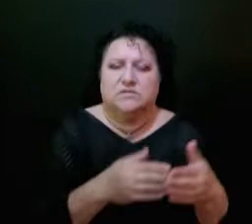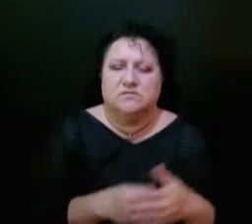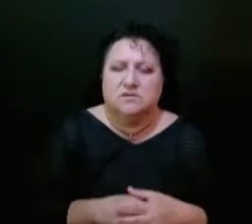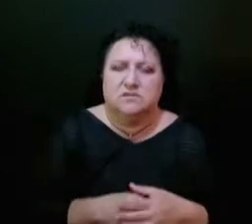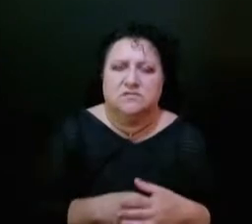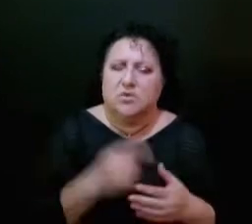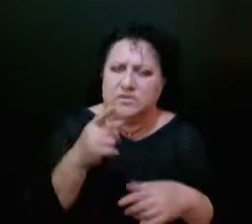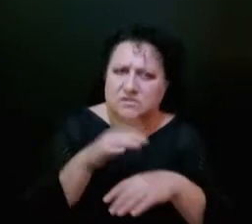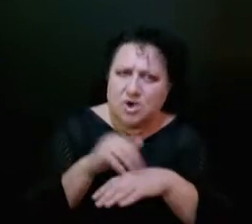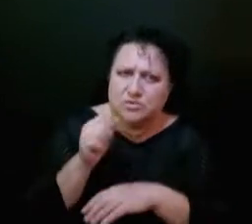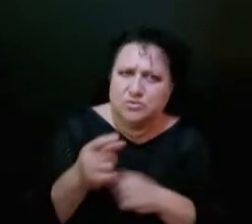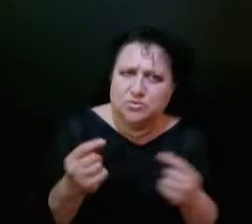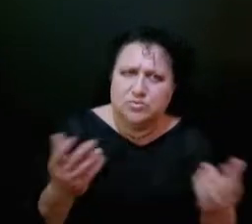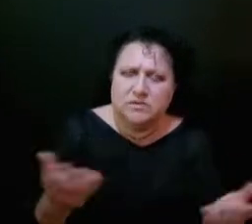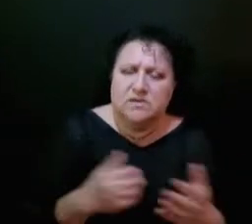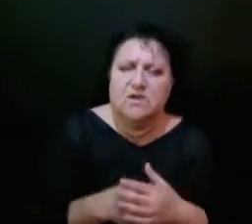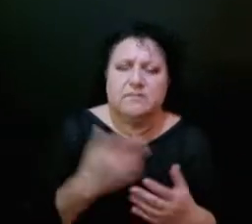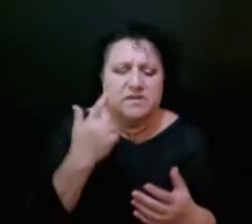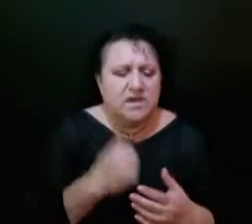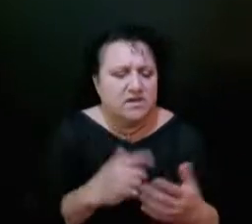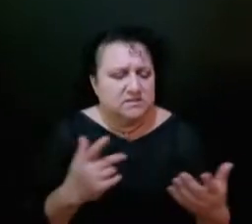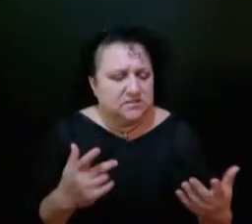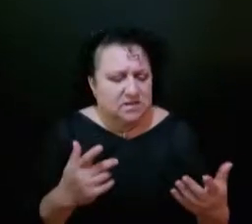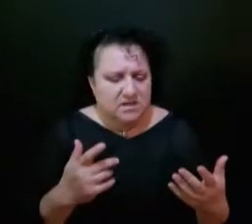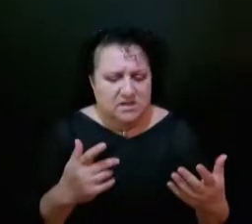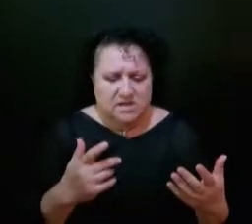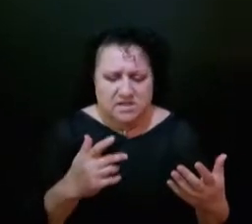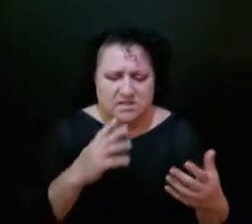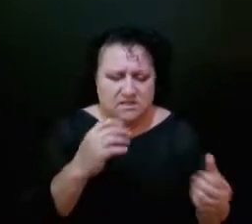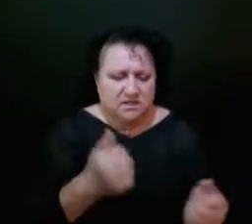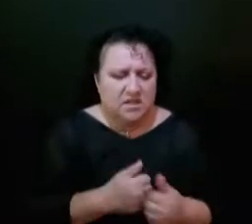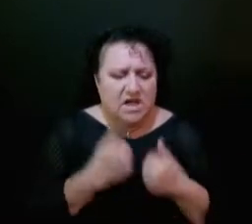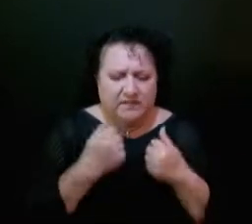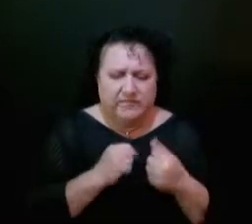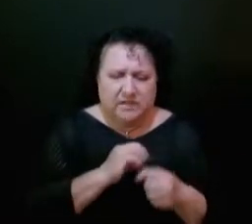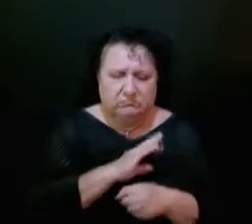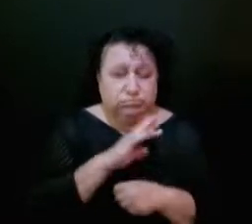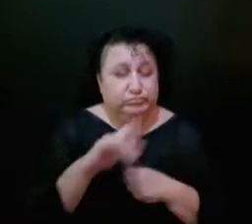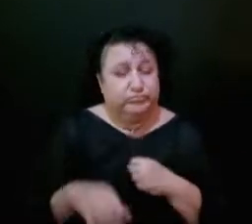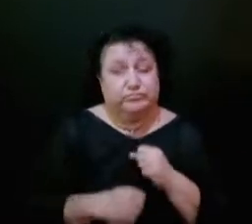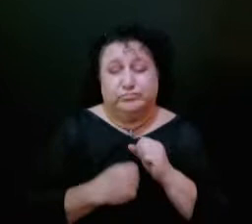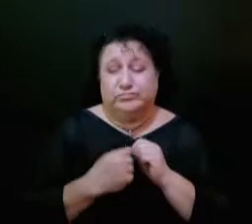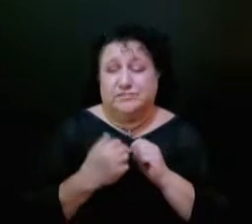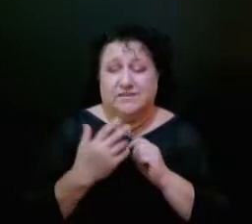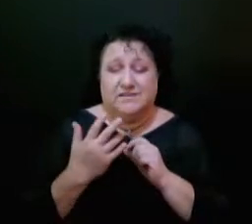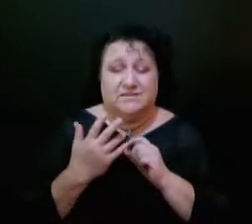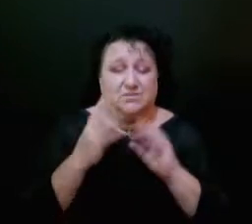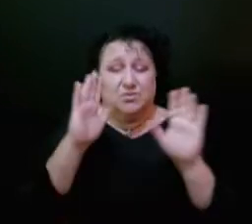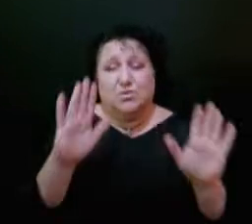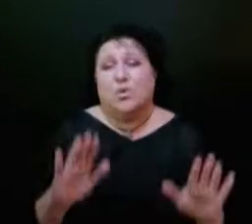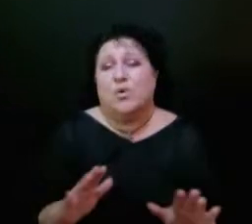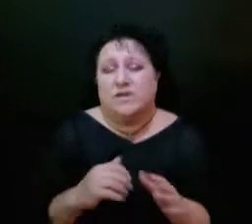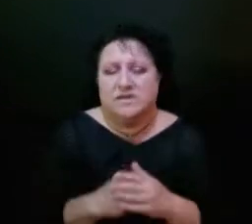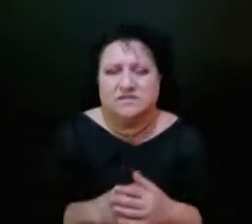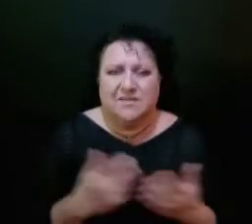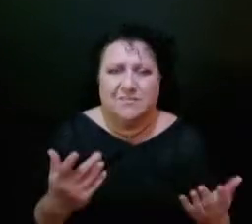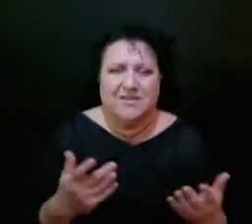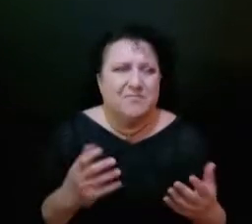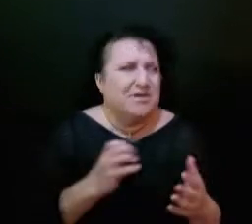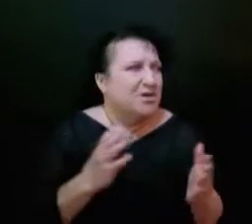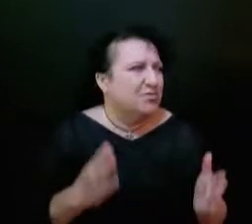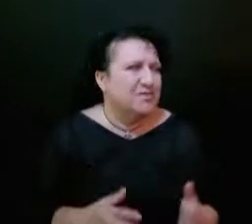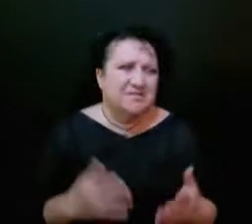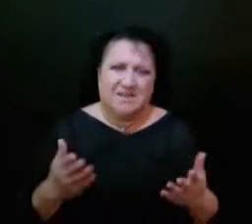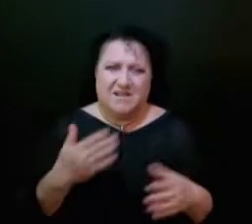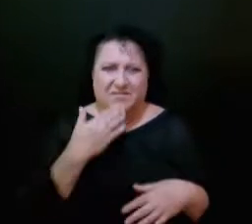in Christ is glorious. I think that being a Christian kind of gets a bad rap in our culture, right? we're boring